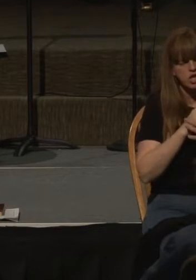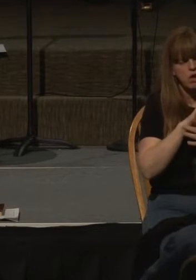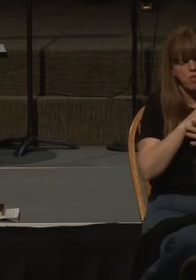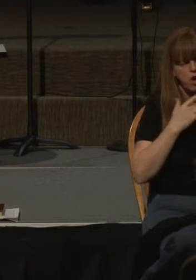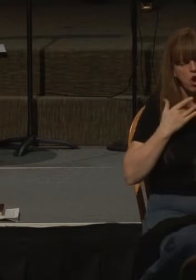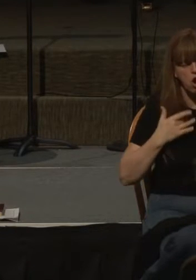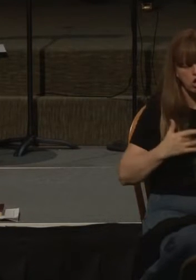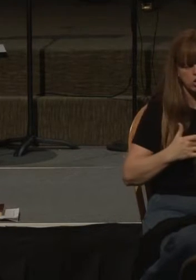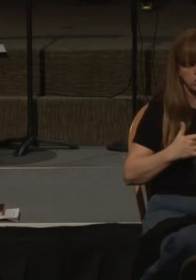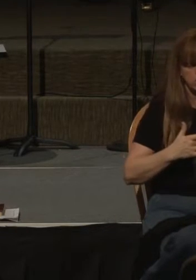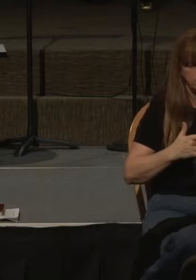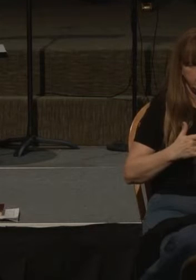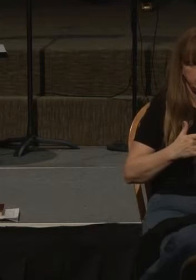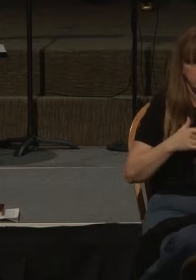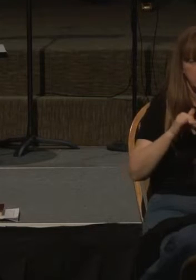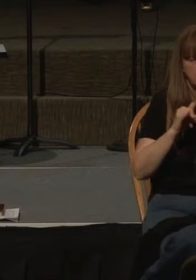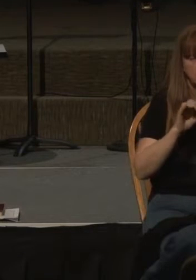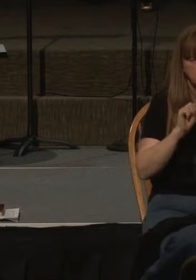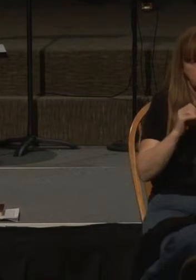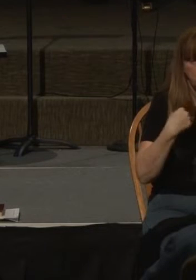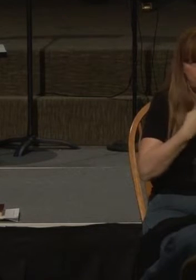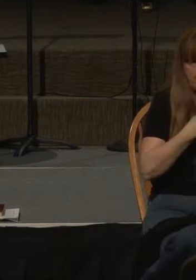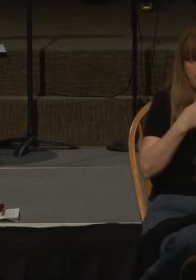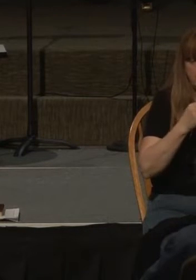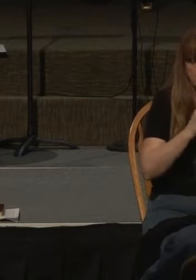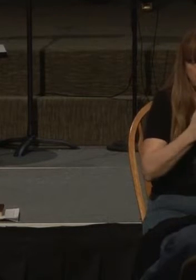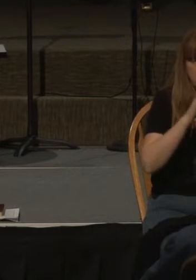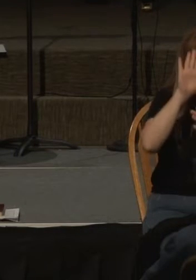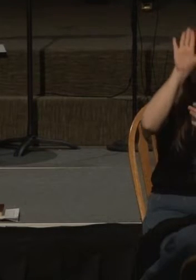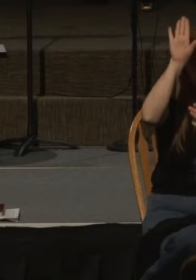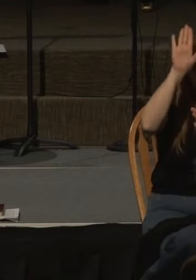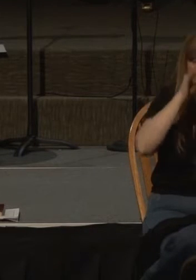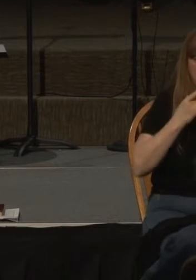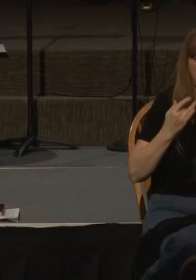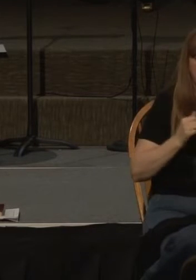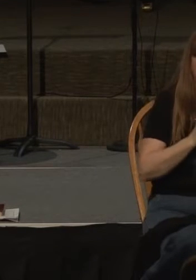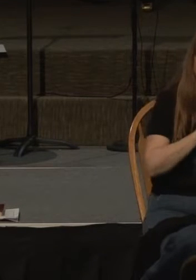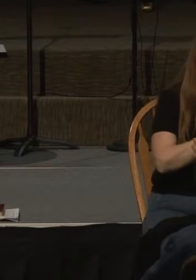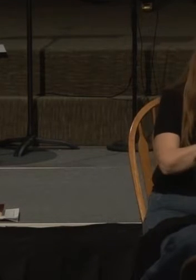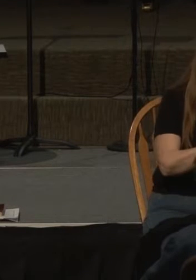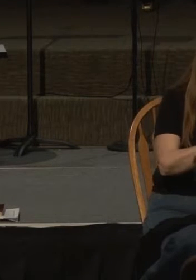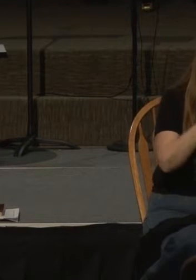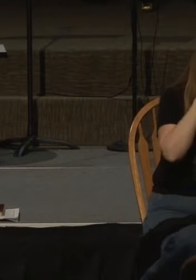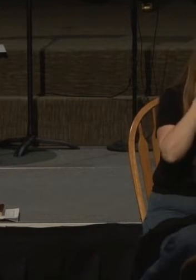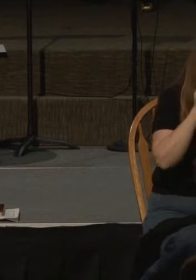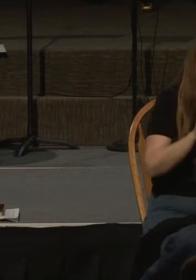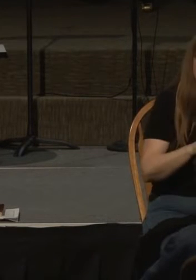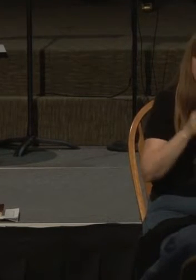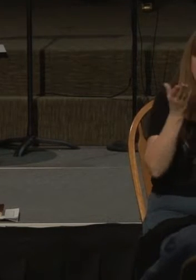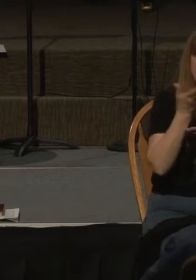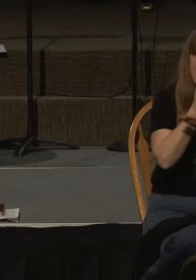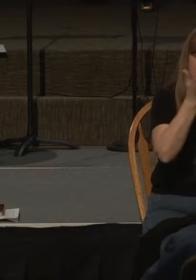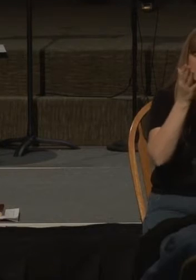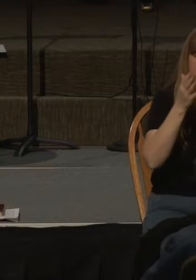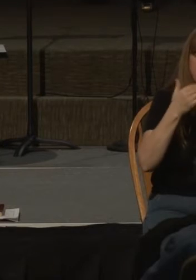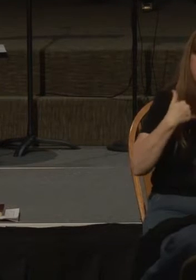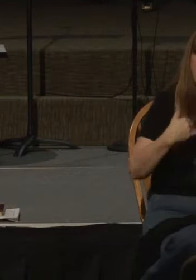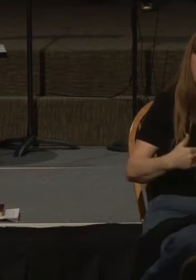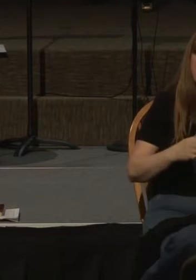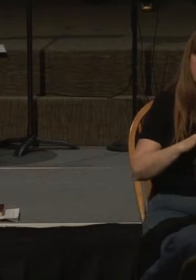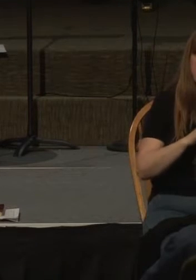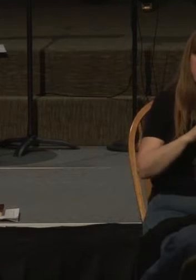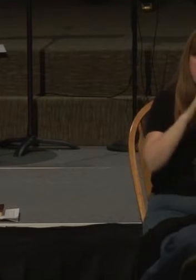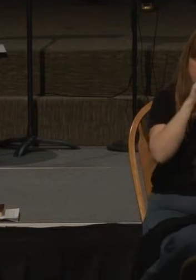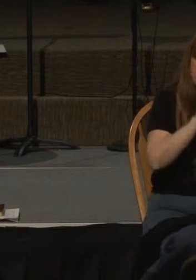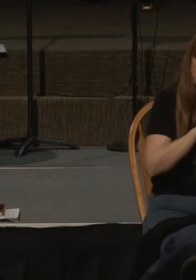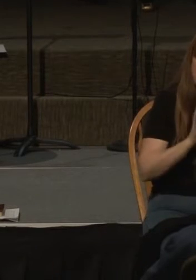heart, that we may share your heart with them. Bless this body of believers.